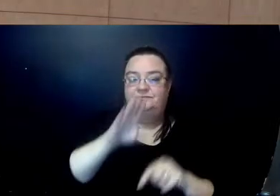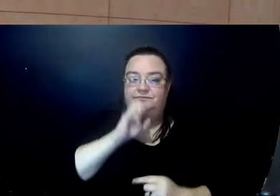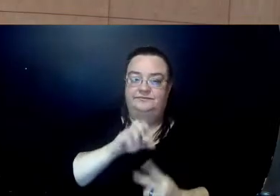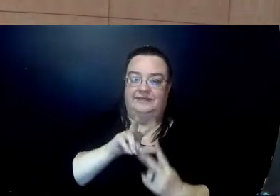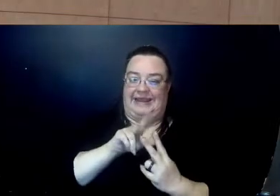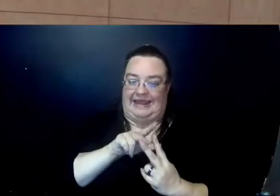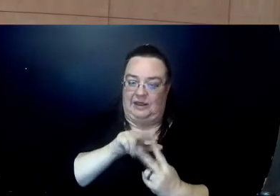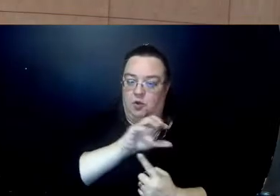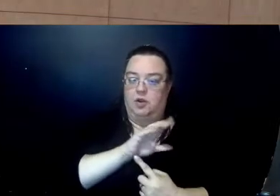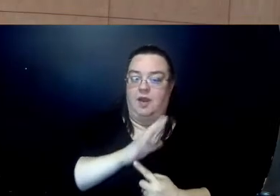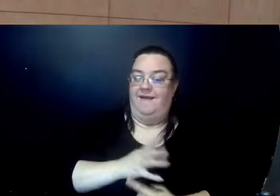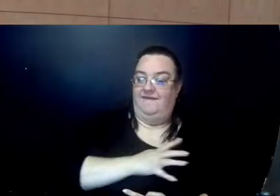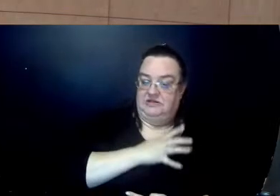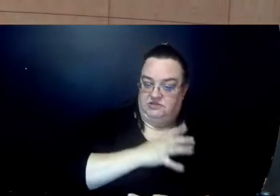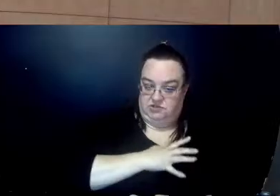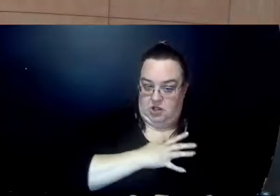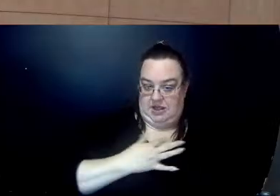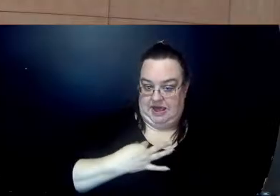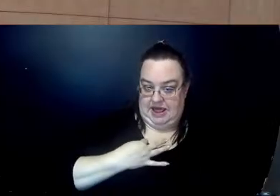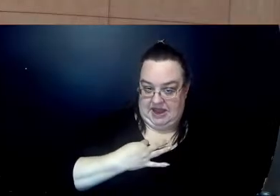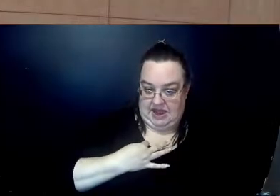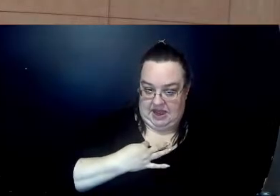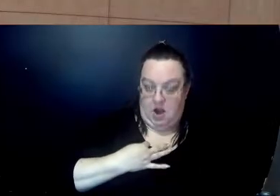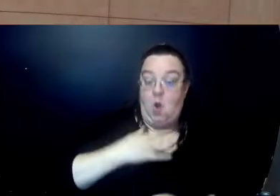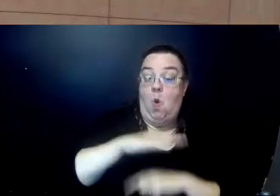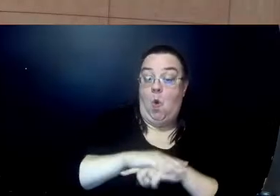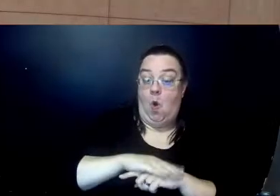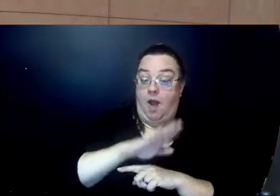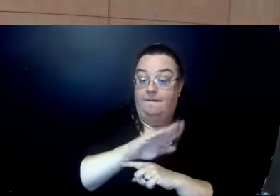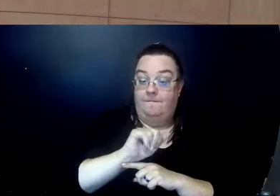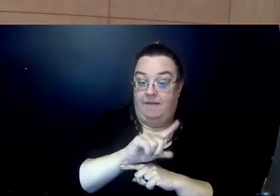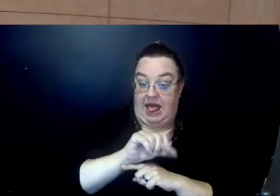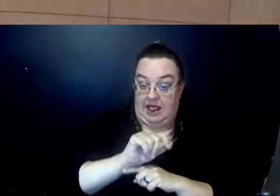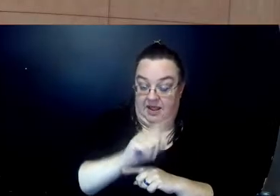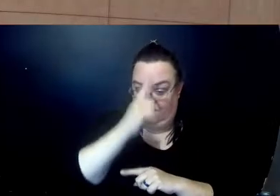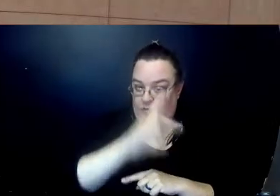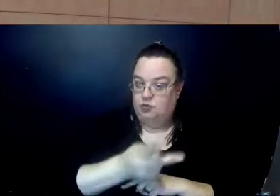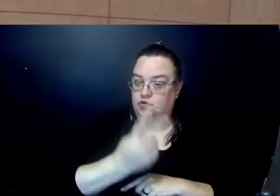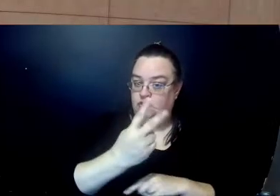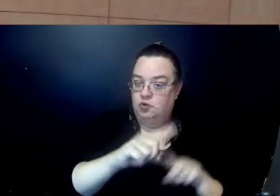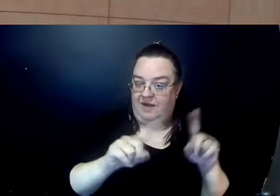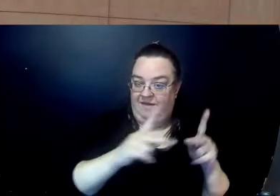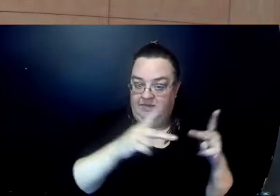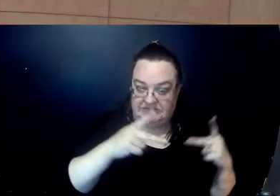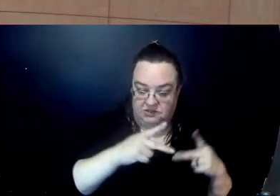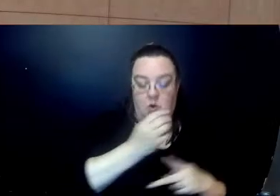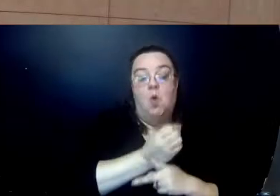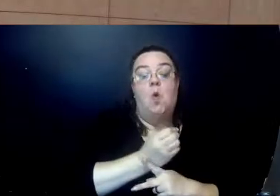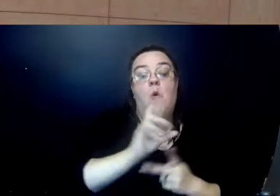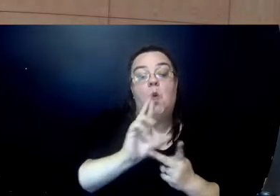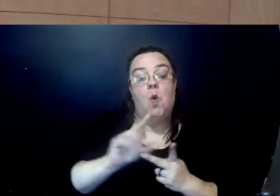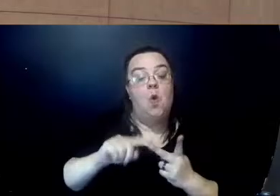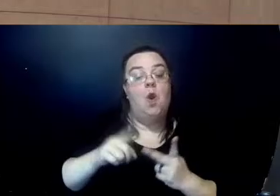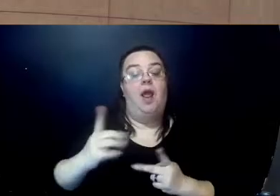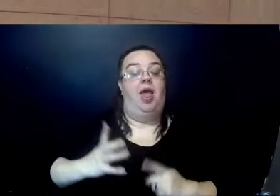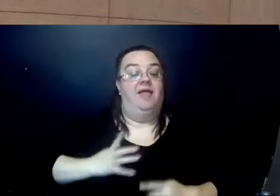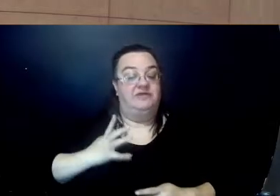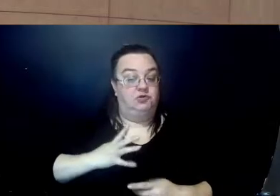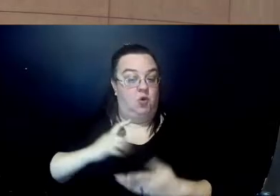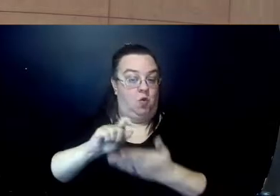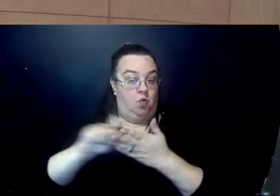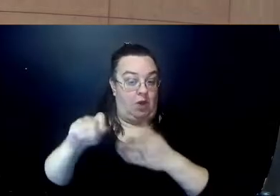official candidate on the ballot for two different offices or an official write-in